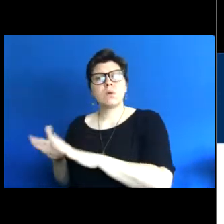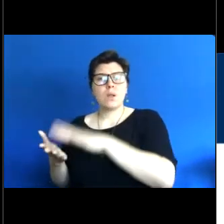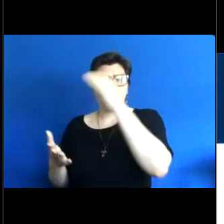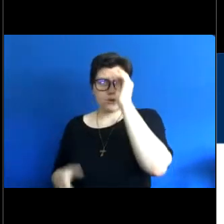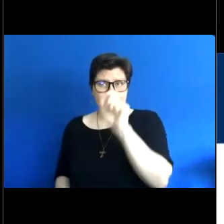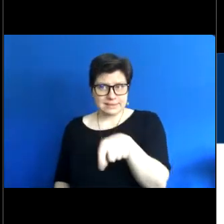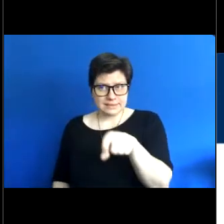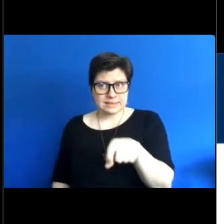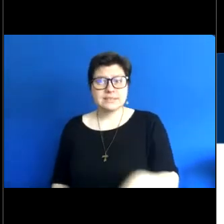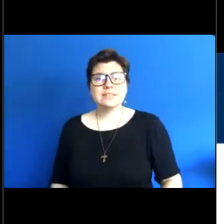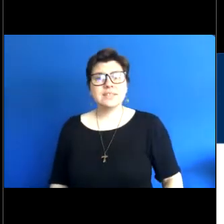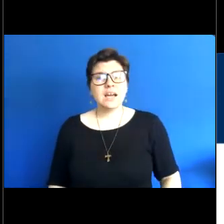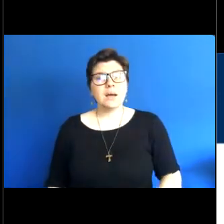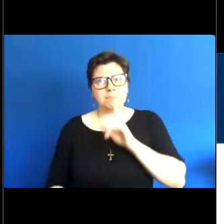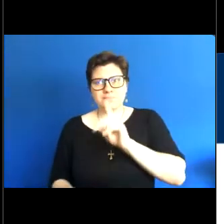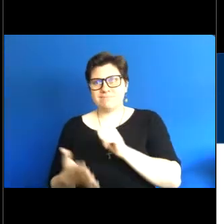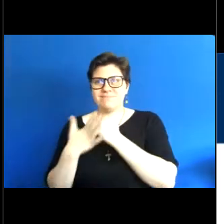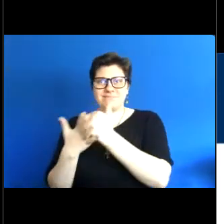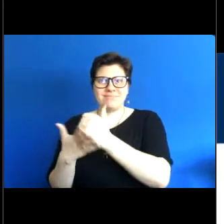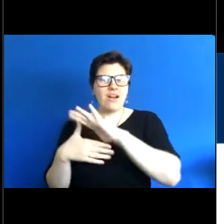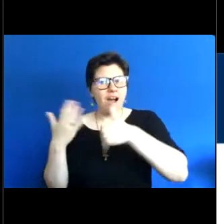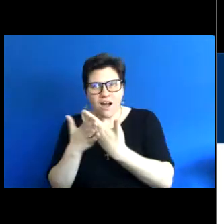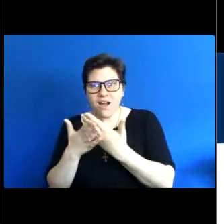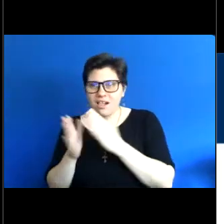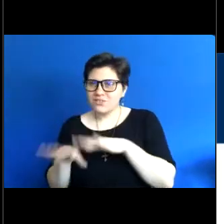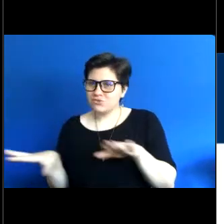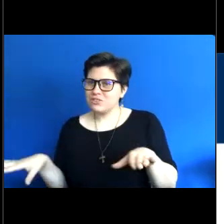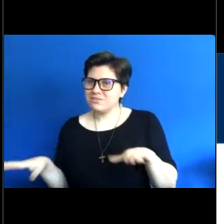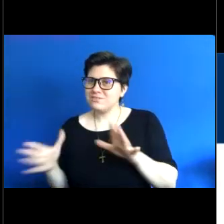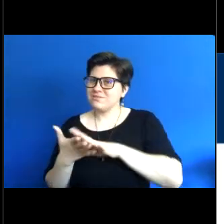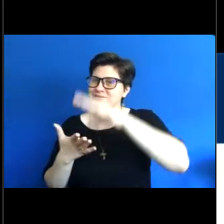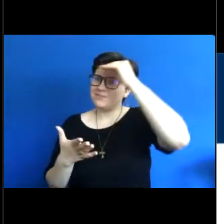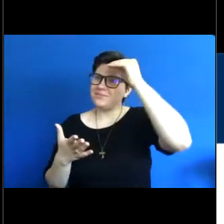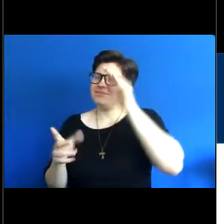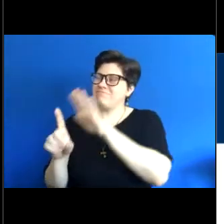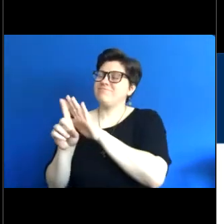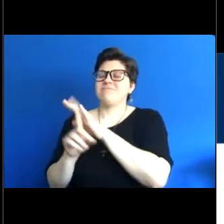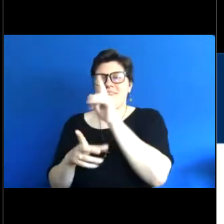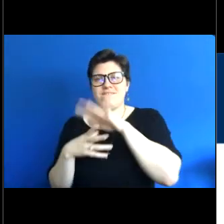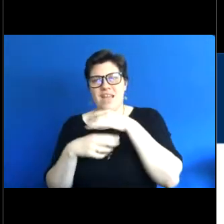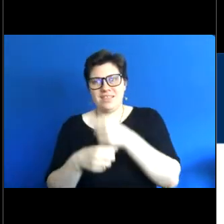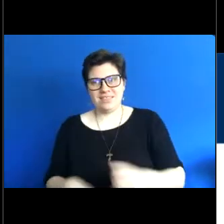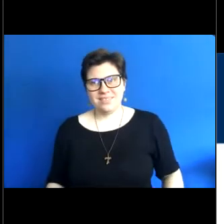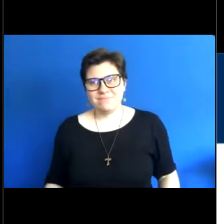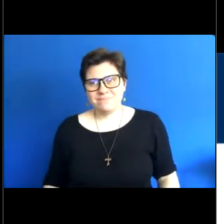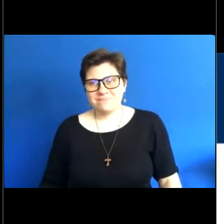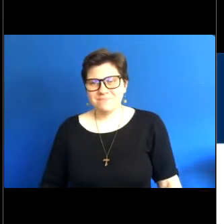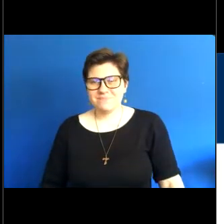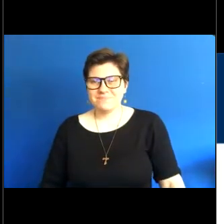but really they do help all of our children to learn about their faith.